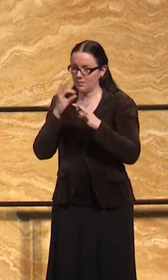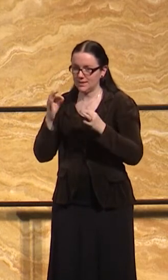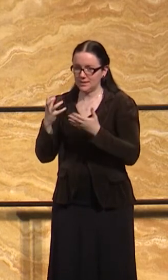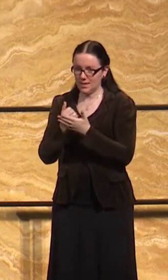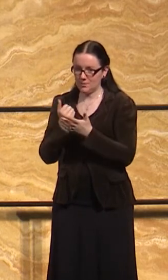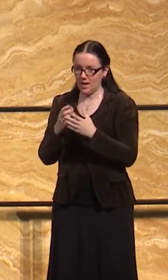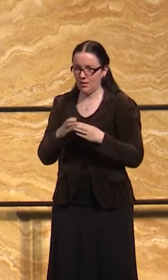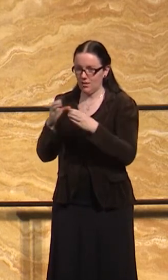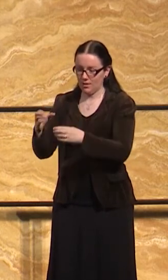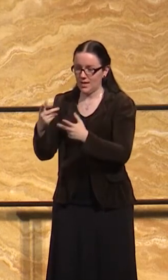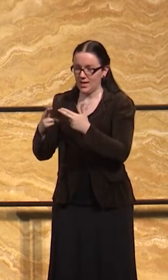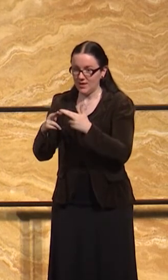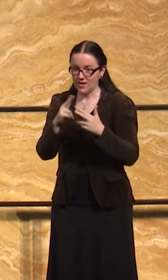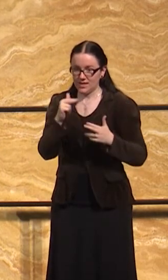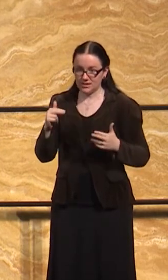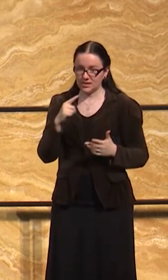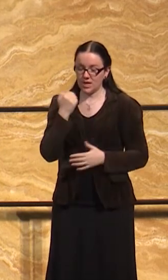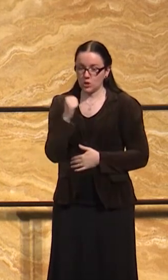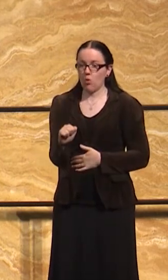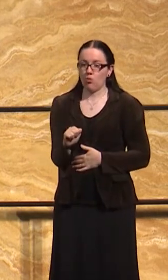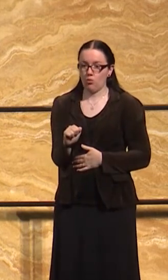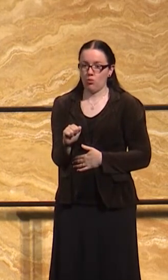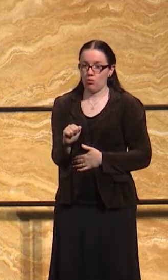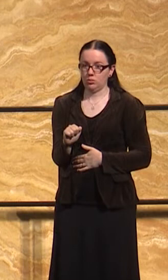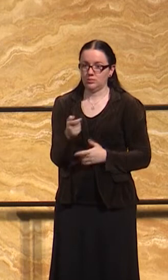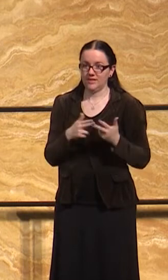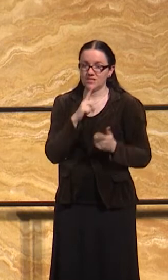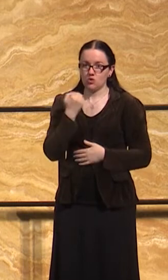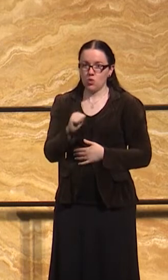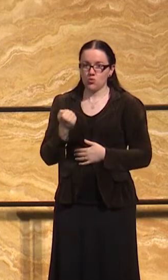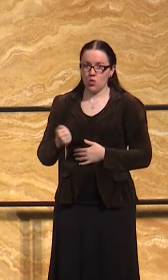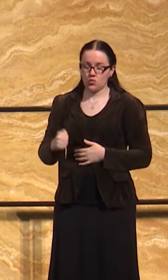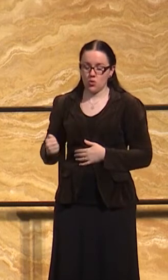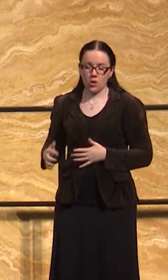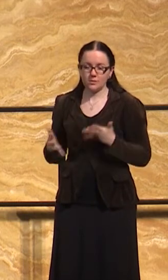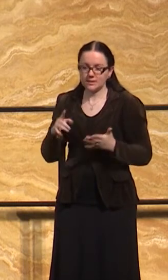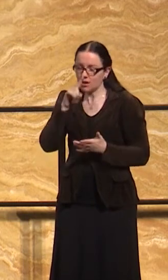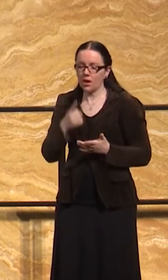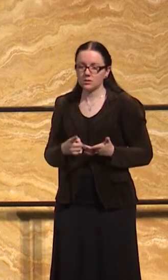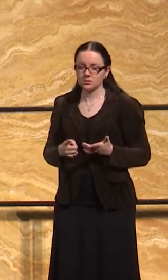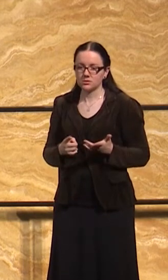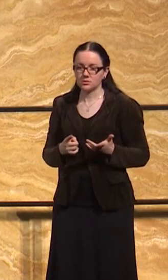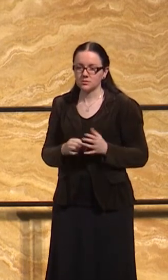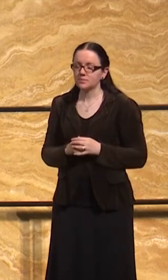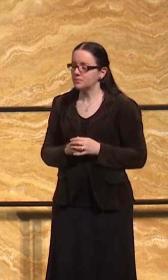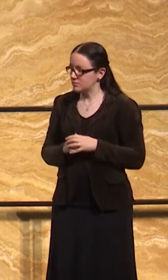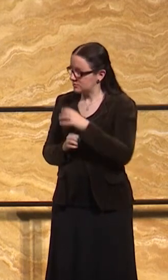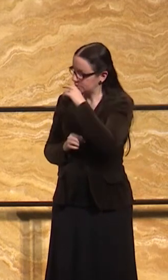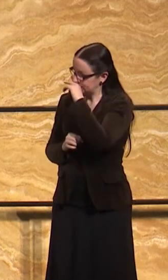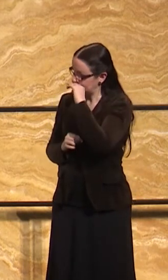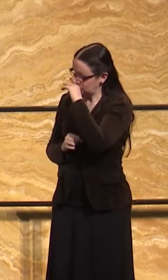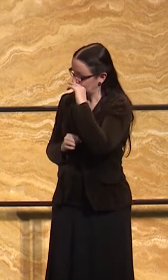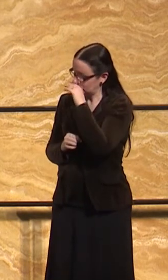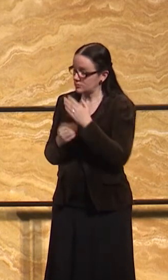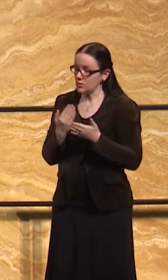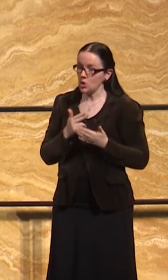Timor-Leste if Indonesia said no and no and no. It wouldn't, so, on the Indonesian